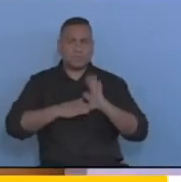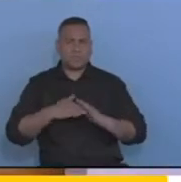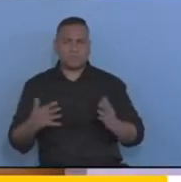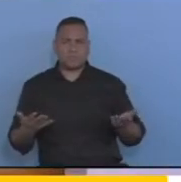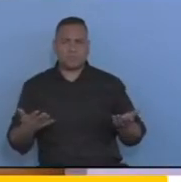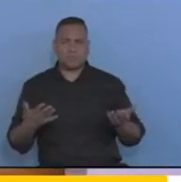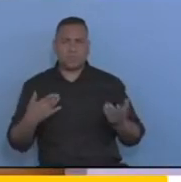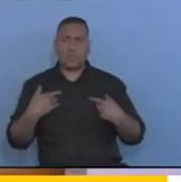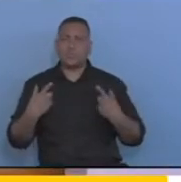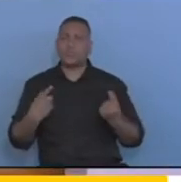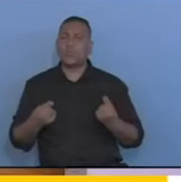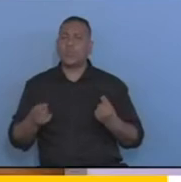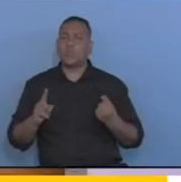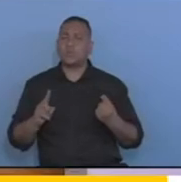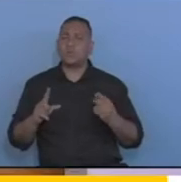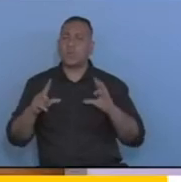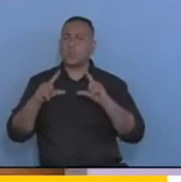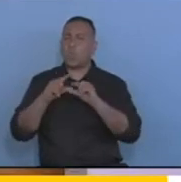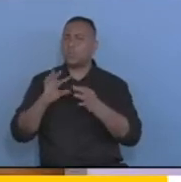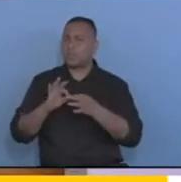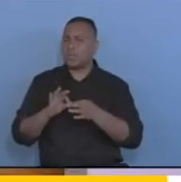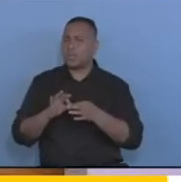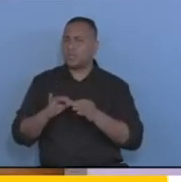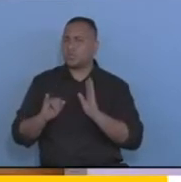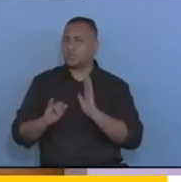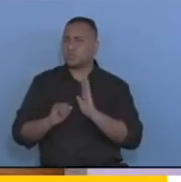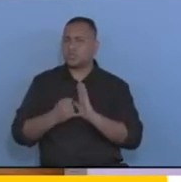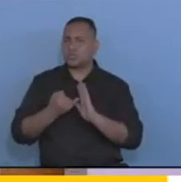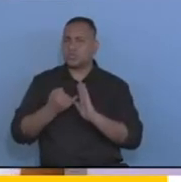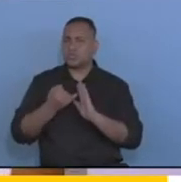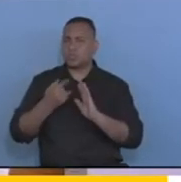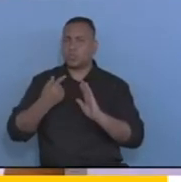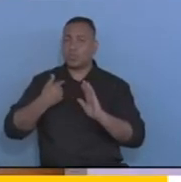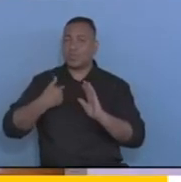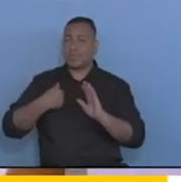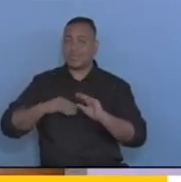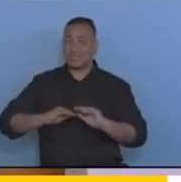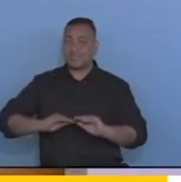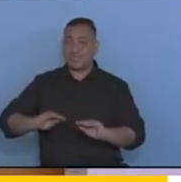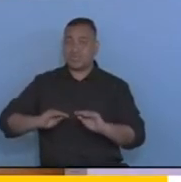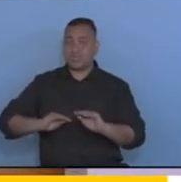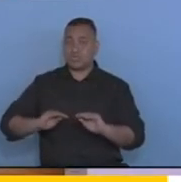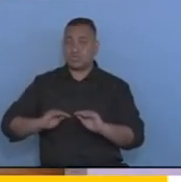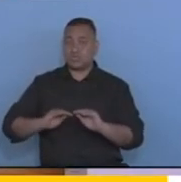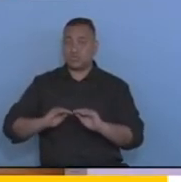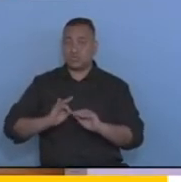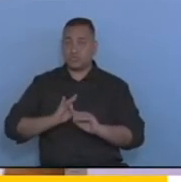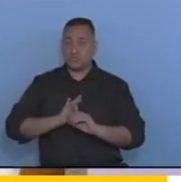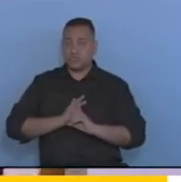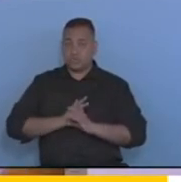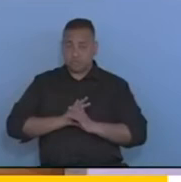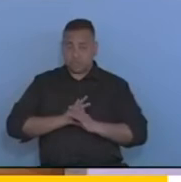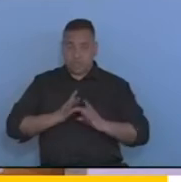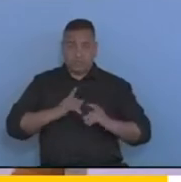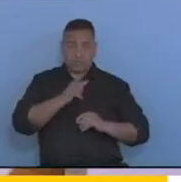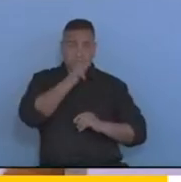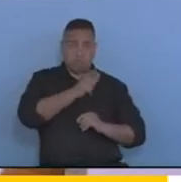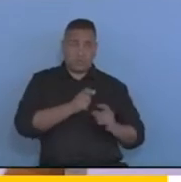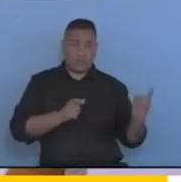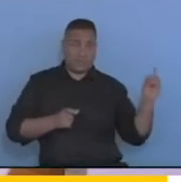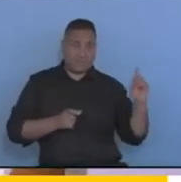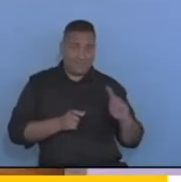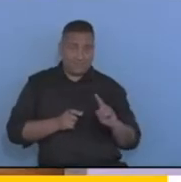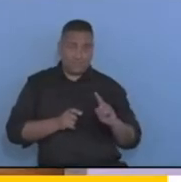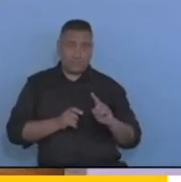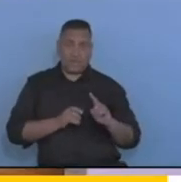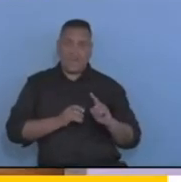here at Northlink? Mm. Is basically teach the student from the get-go. Like somebody comes out, never been painting.